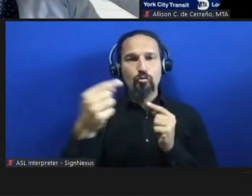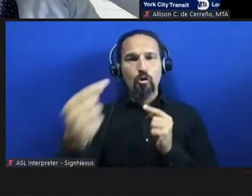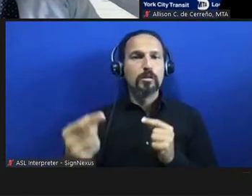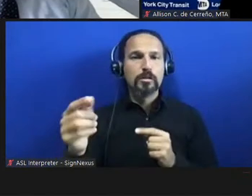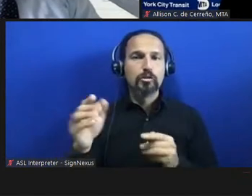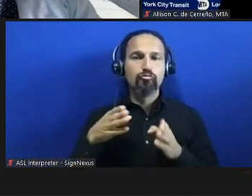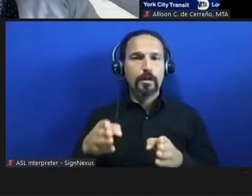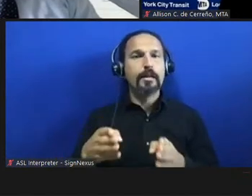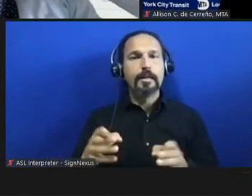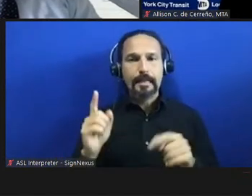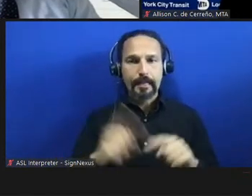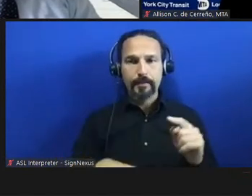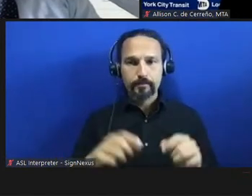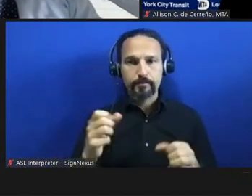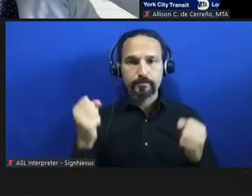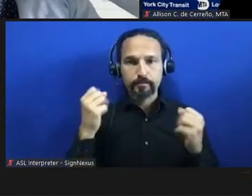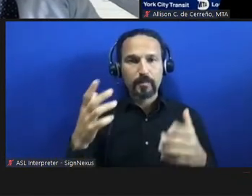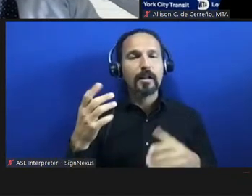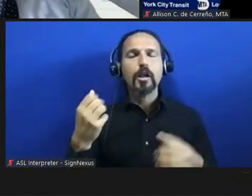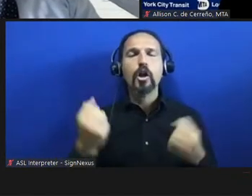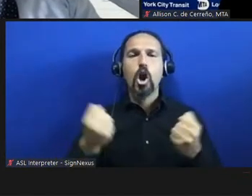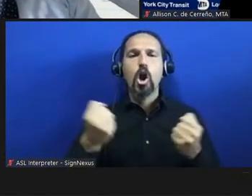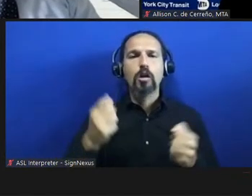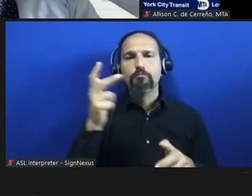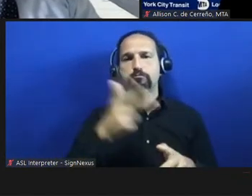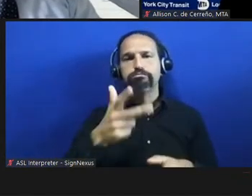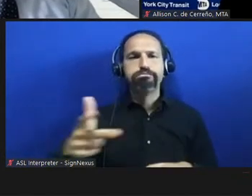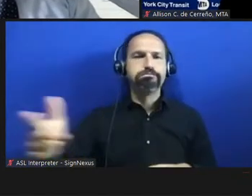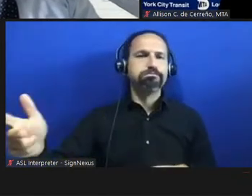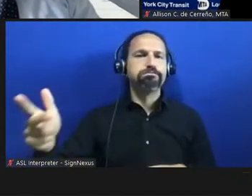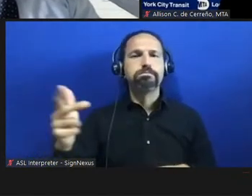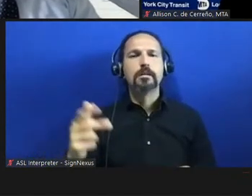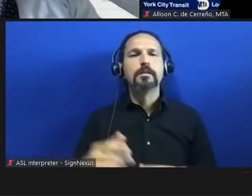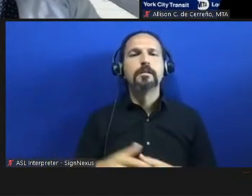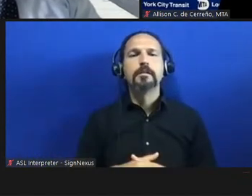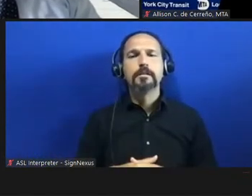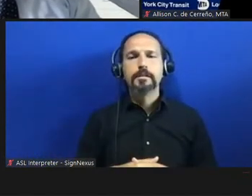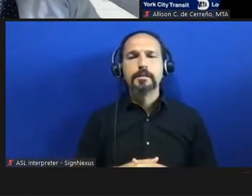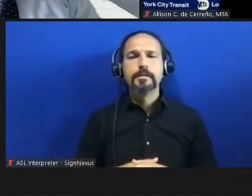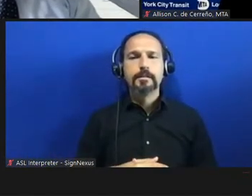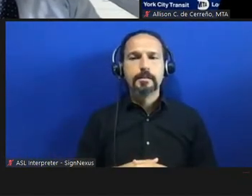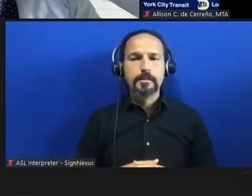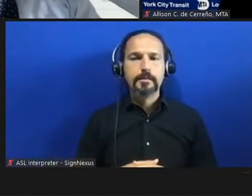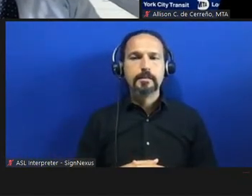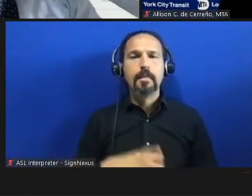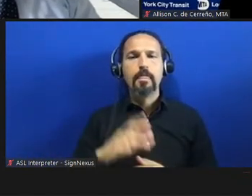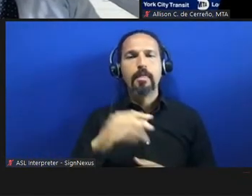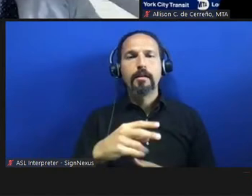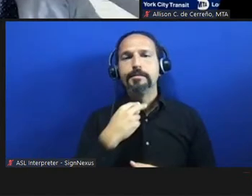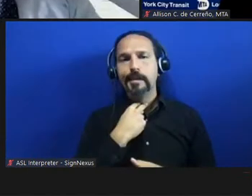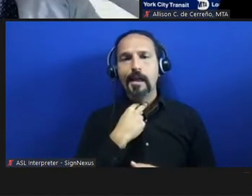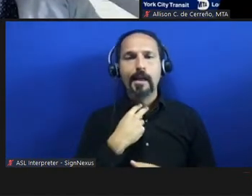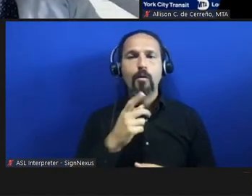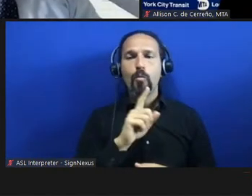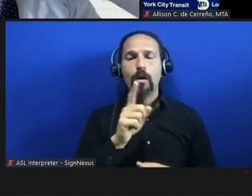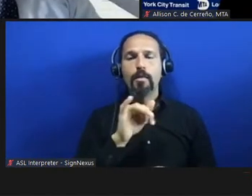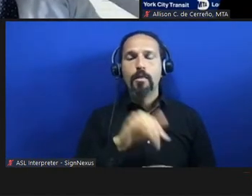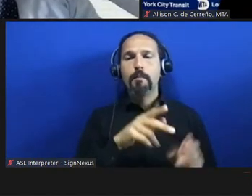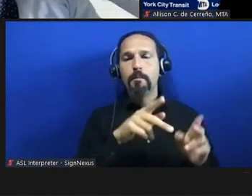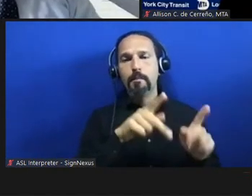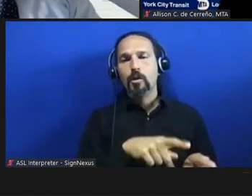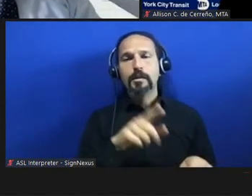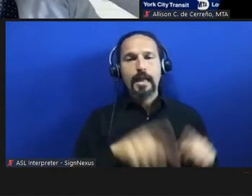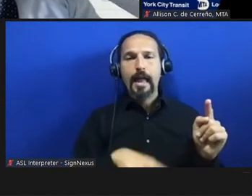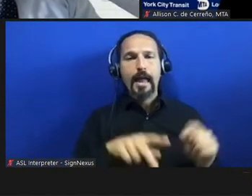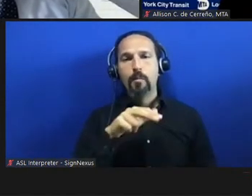because the cars take up the spot where uh a human being